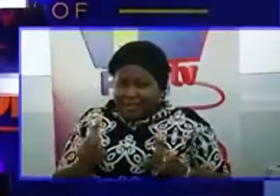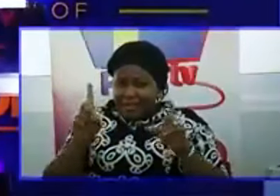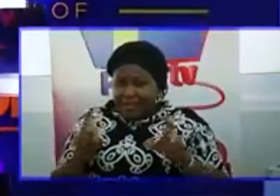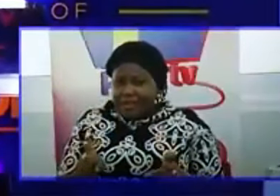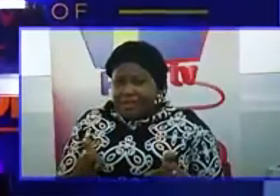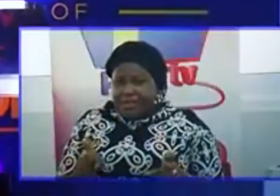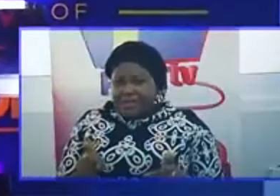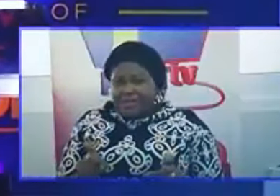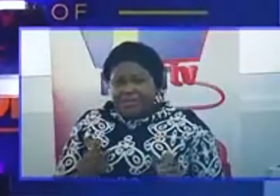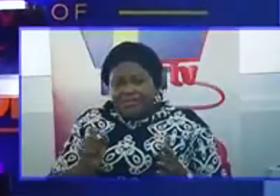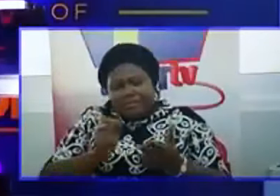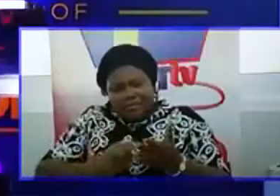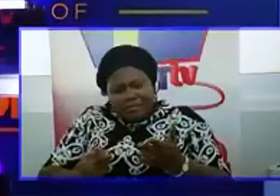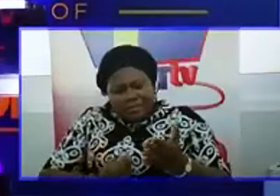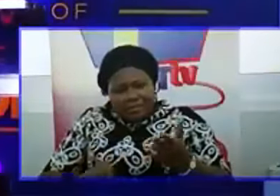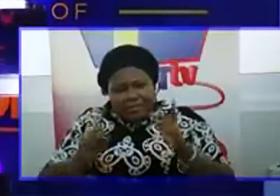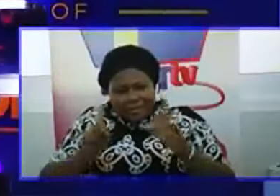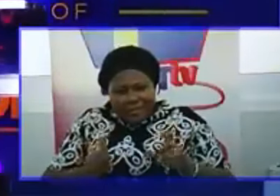2 hours.